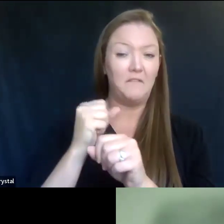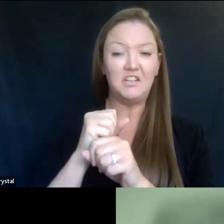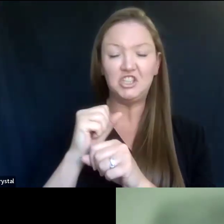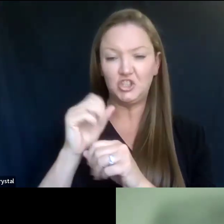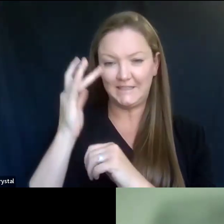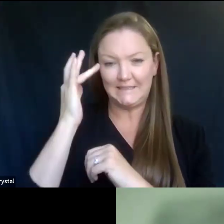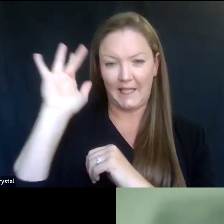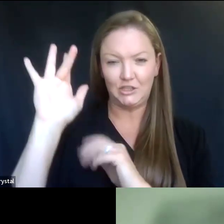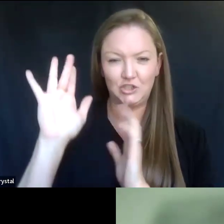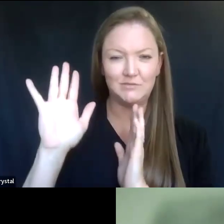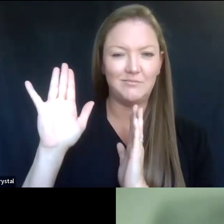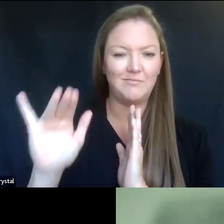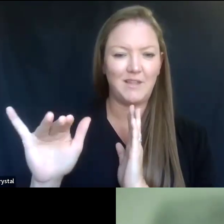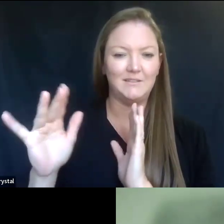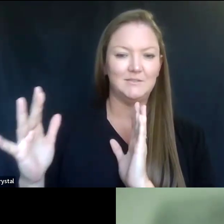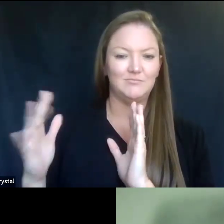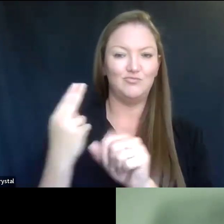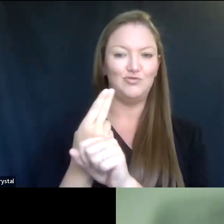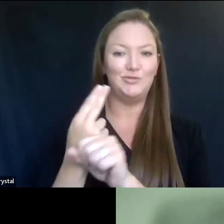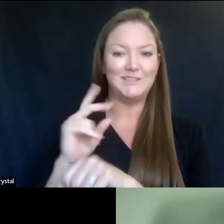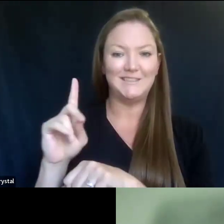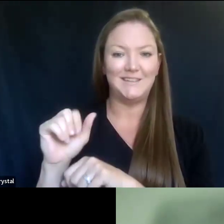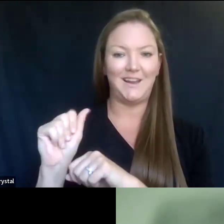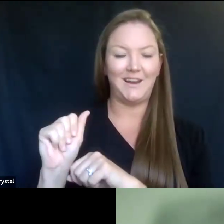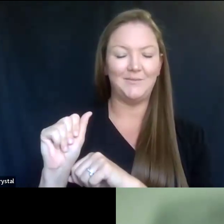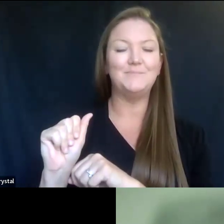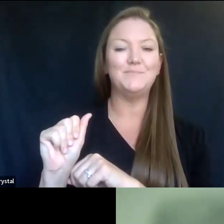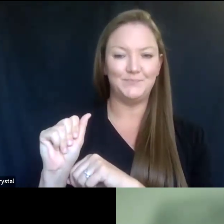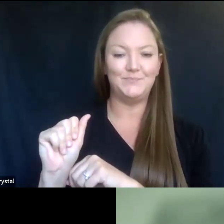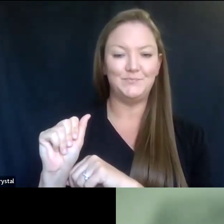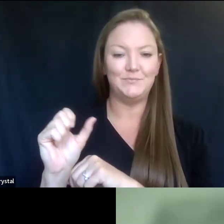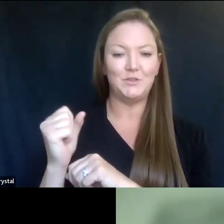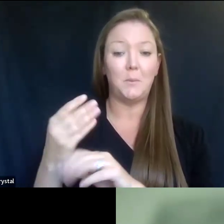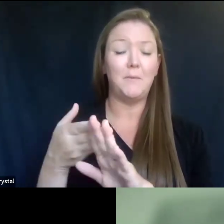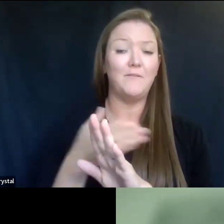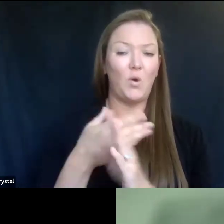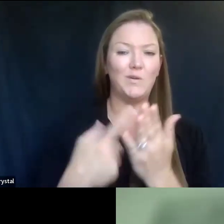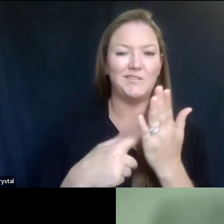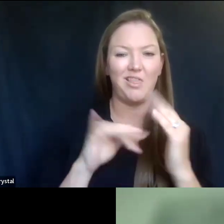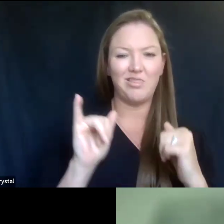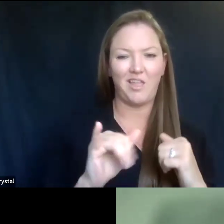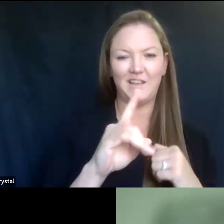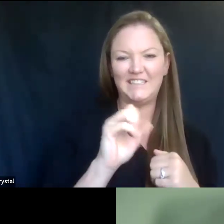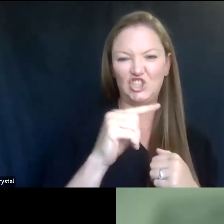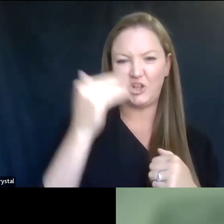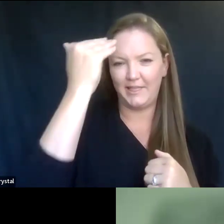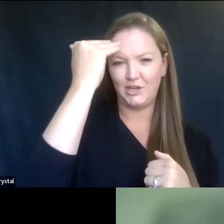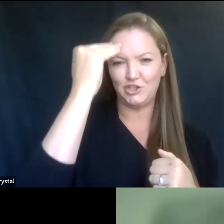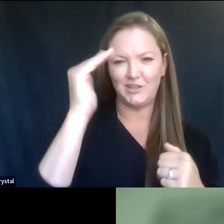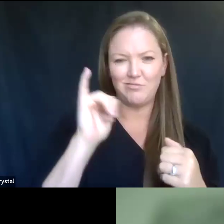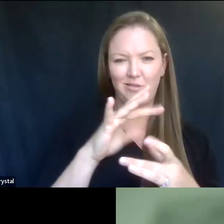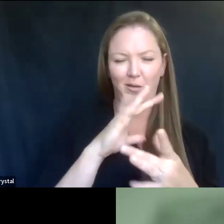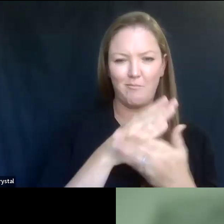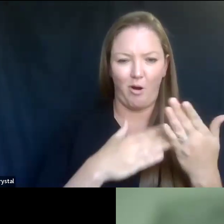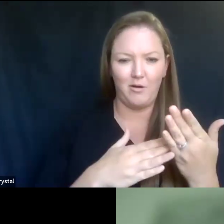about earlier, addressing to Derek about digital literacy piece of it. You have to think through and corroborate even